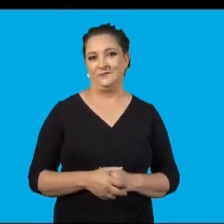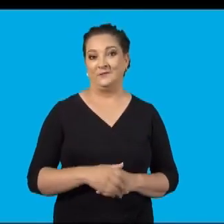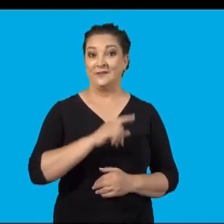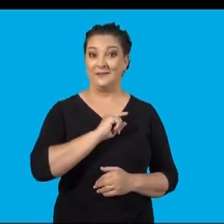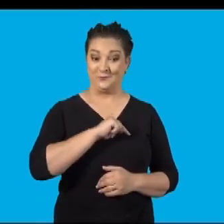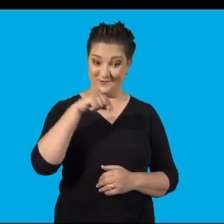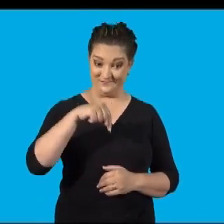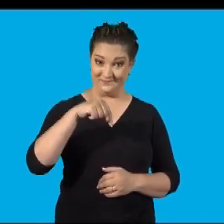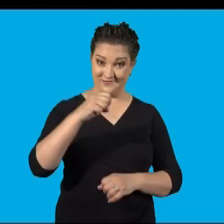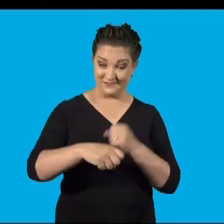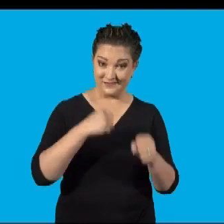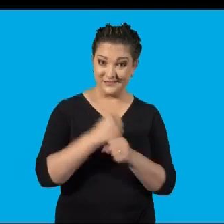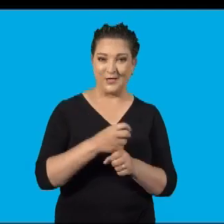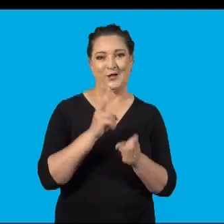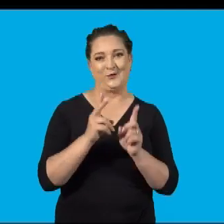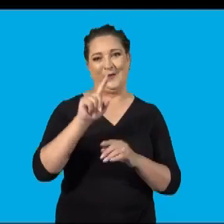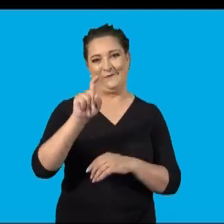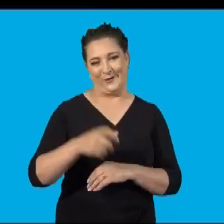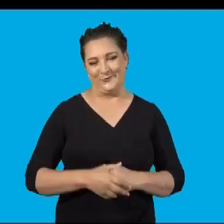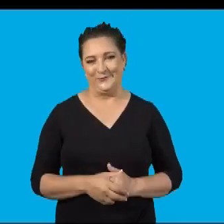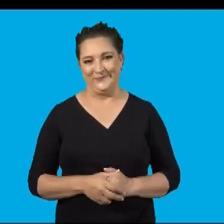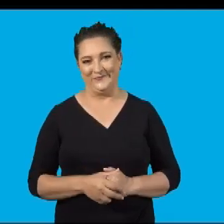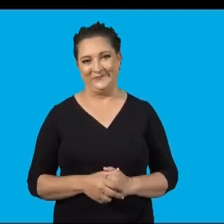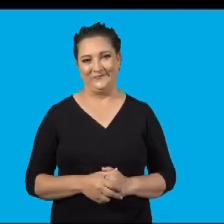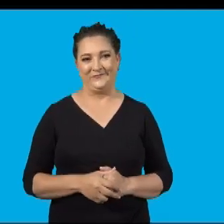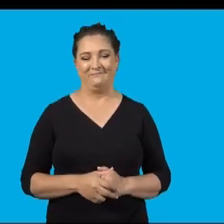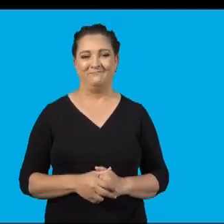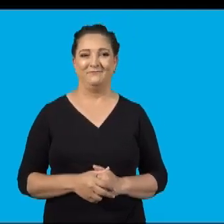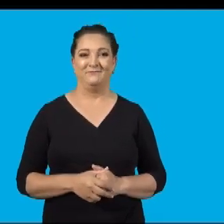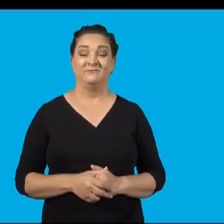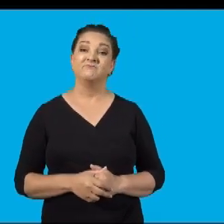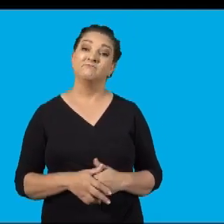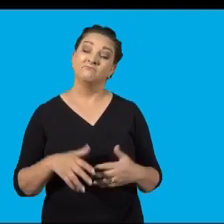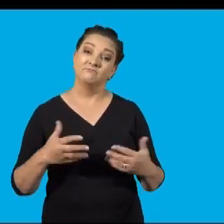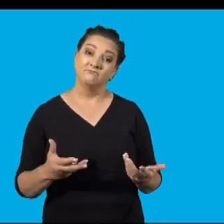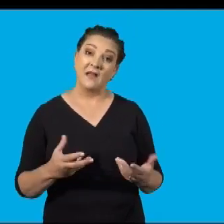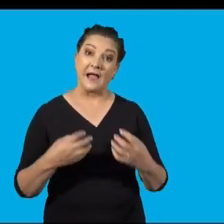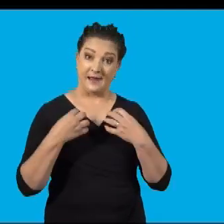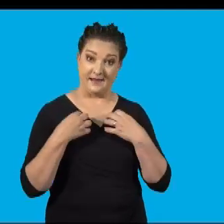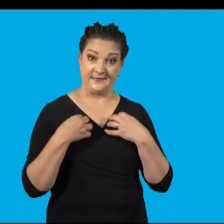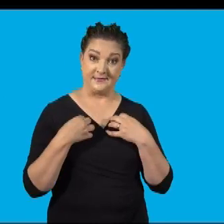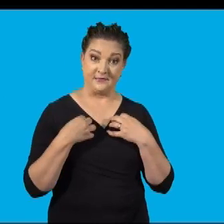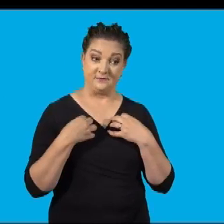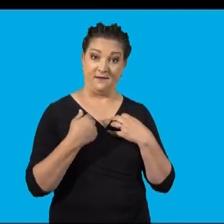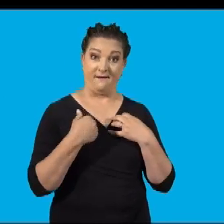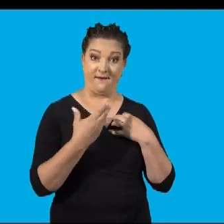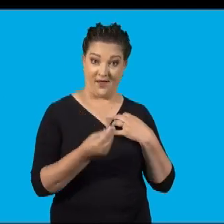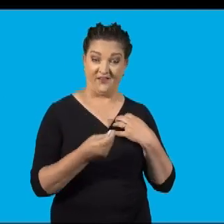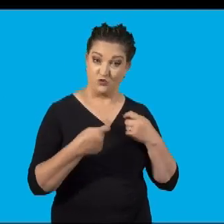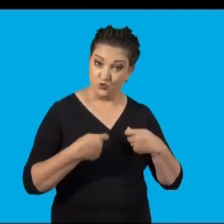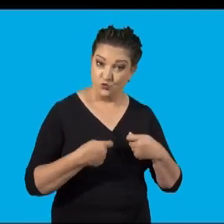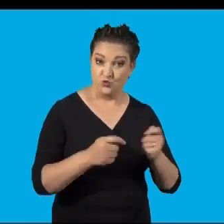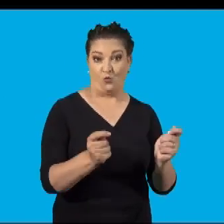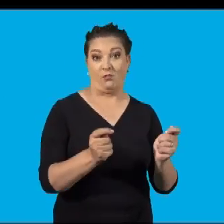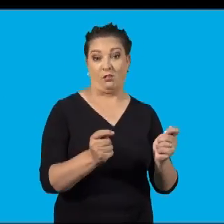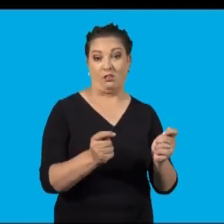my depreciation for this year is 12,000. So I have an asset that I've sold at carrying